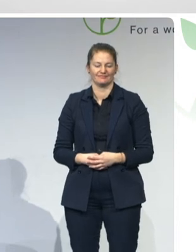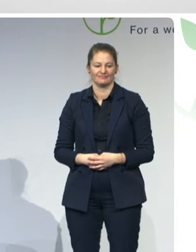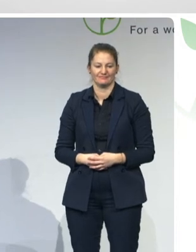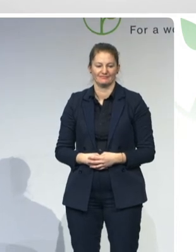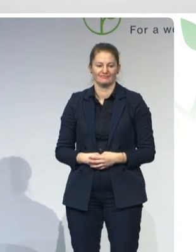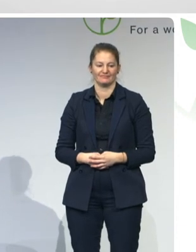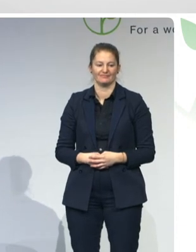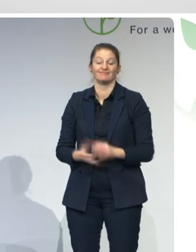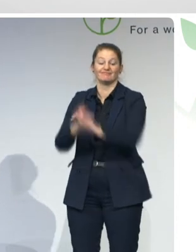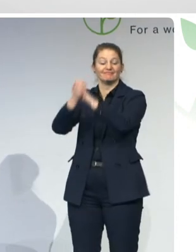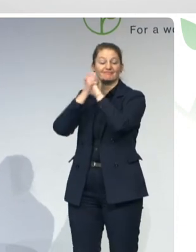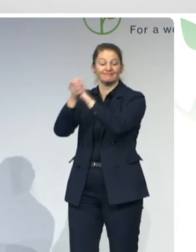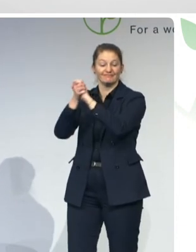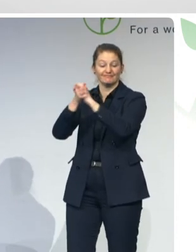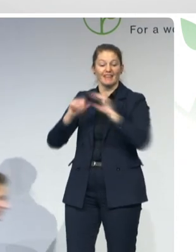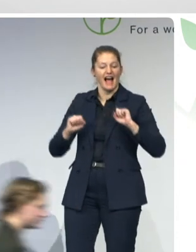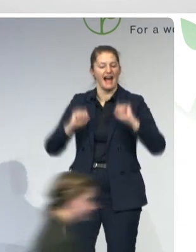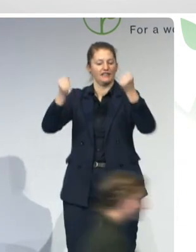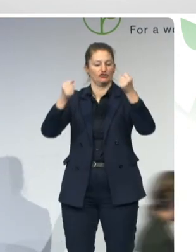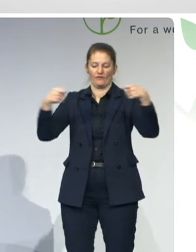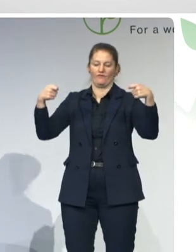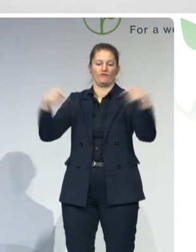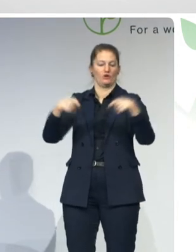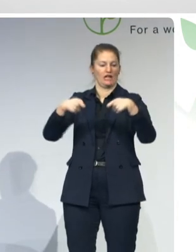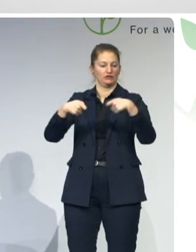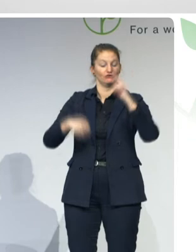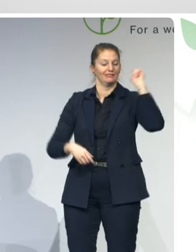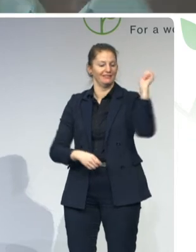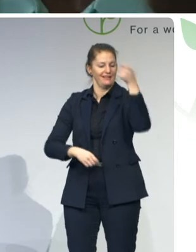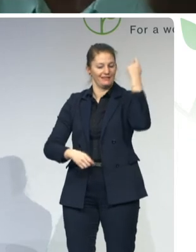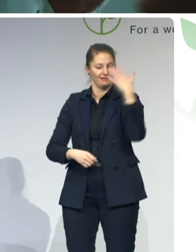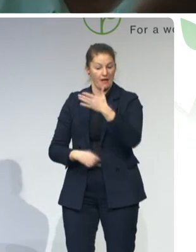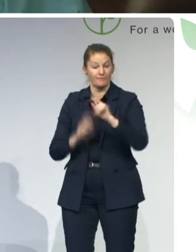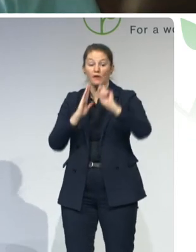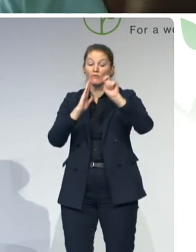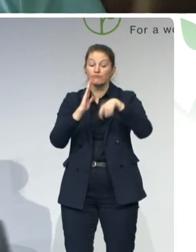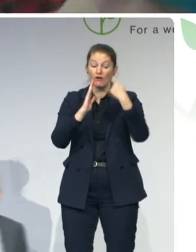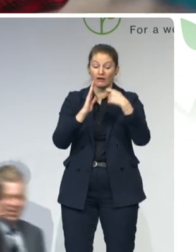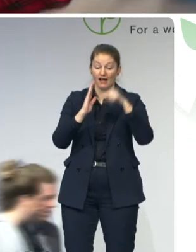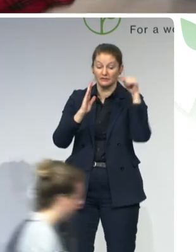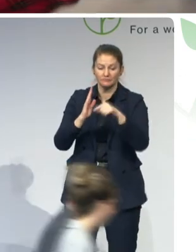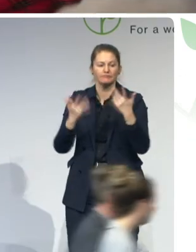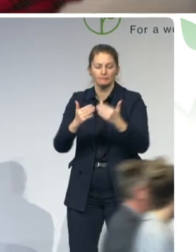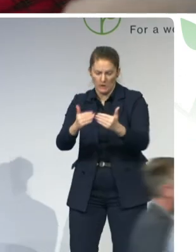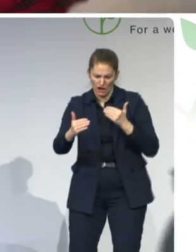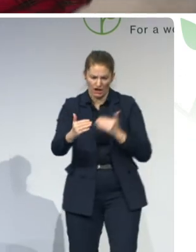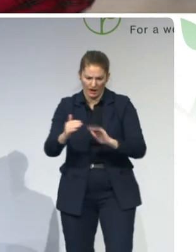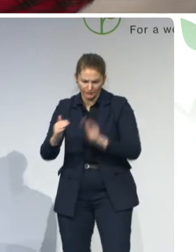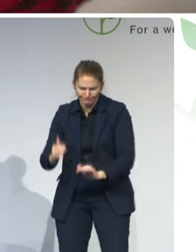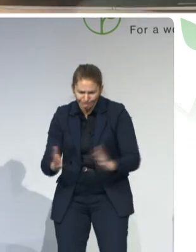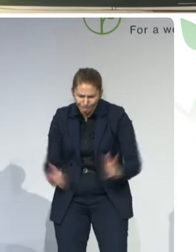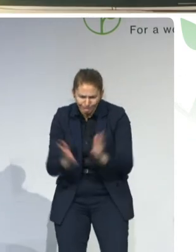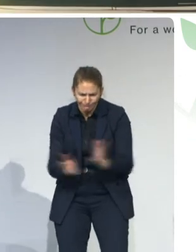Congratulations to the Action Foundation from Kenya. Their project promotes early childhood care and education for children